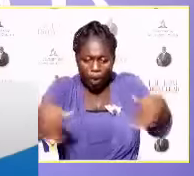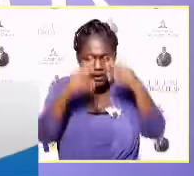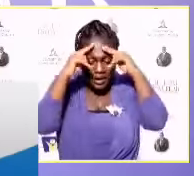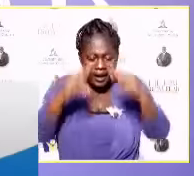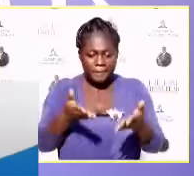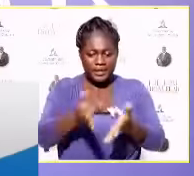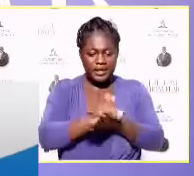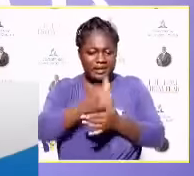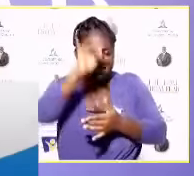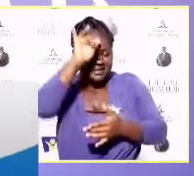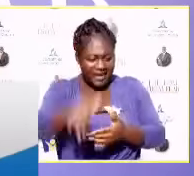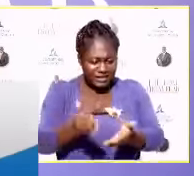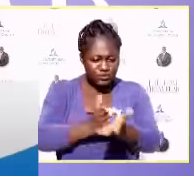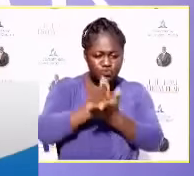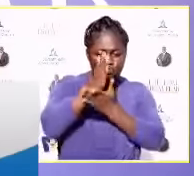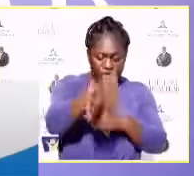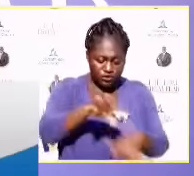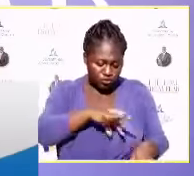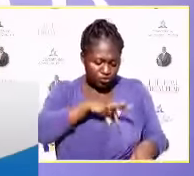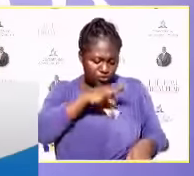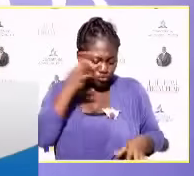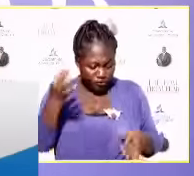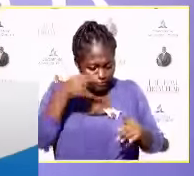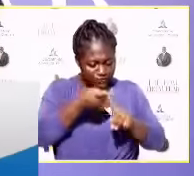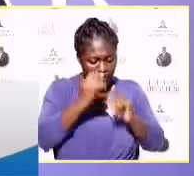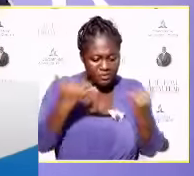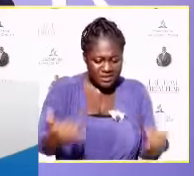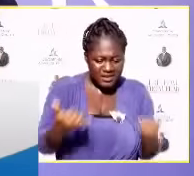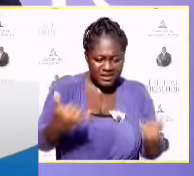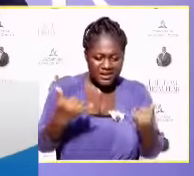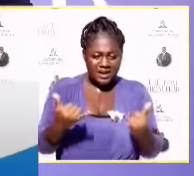vex his righteous soul from day to day